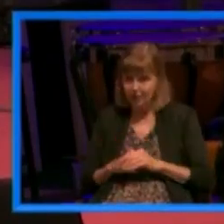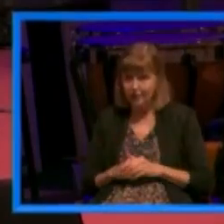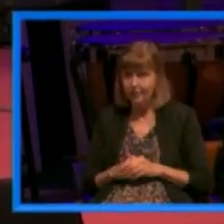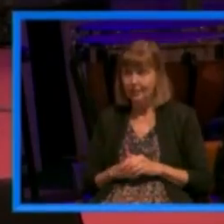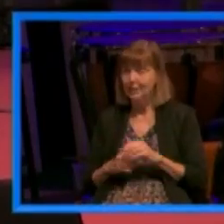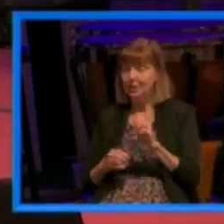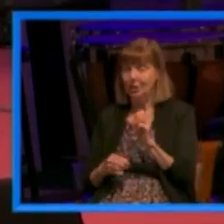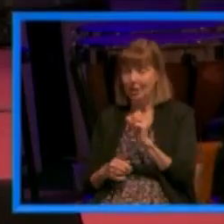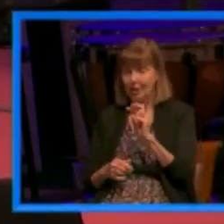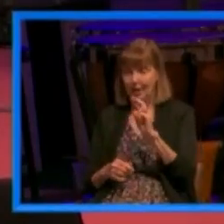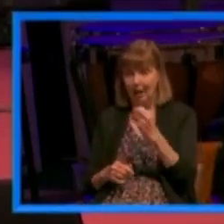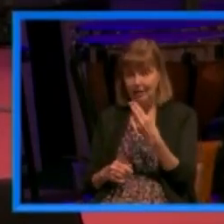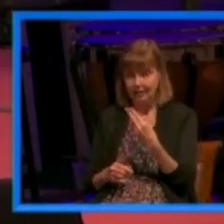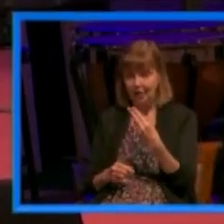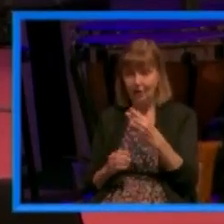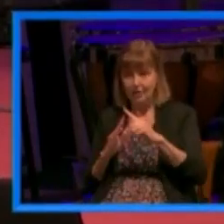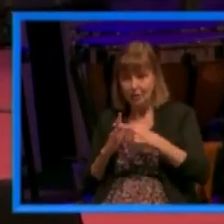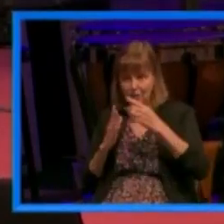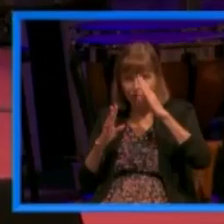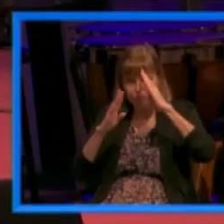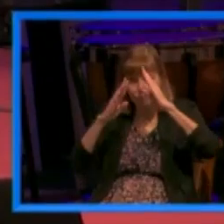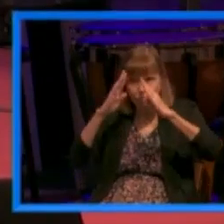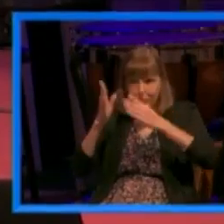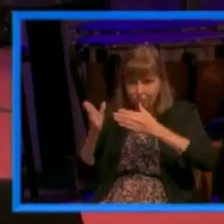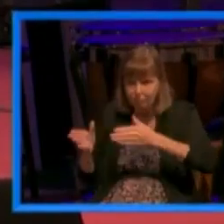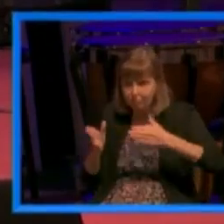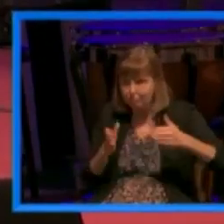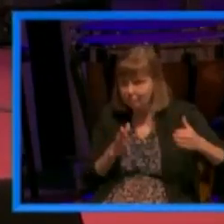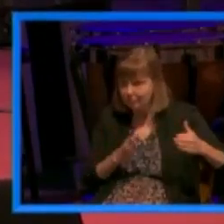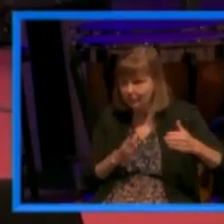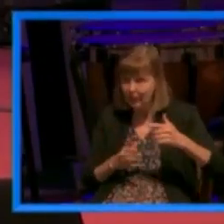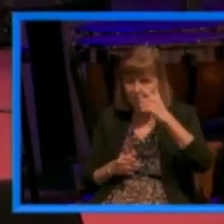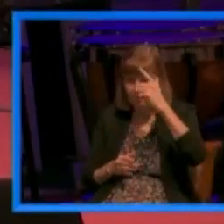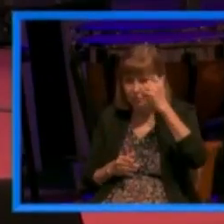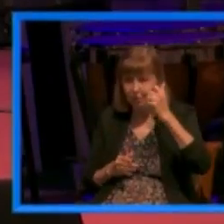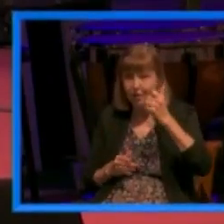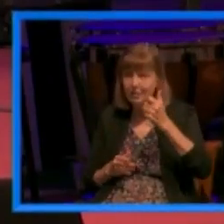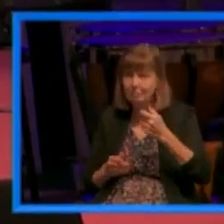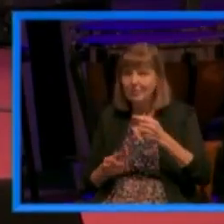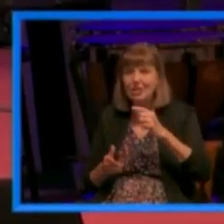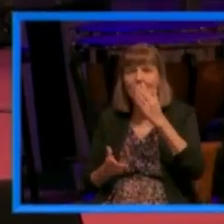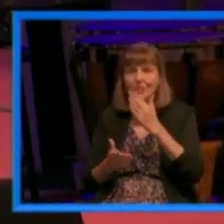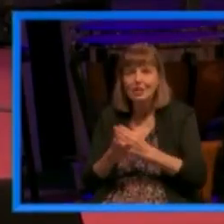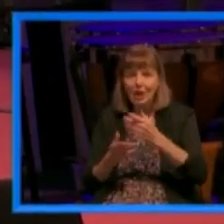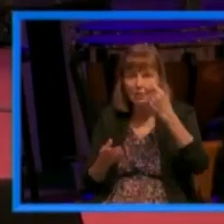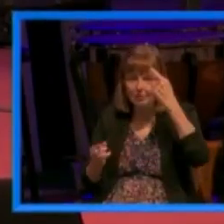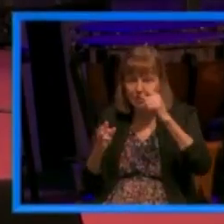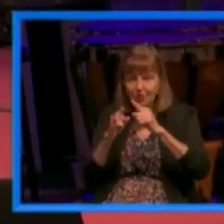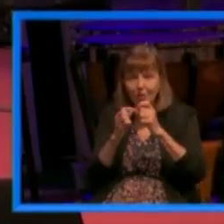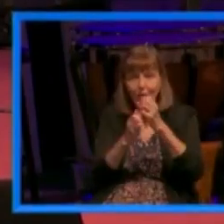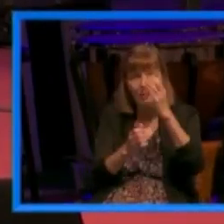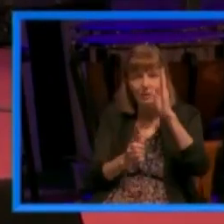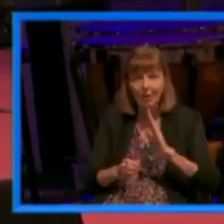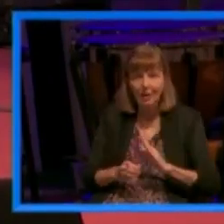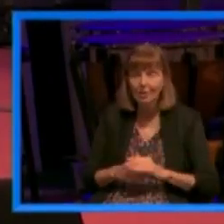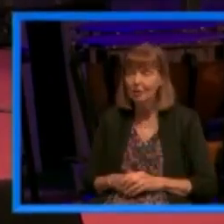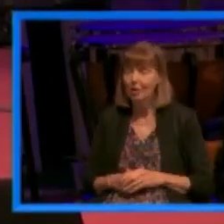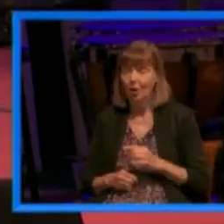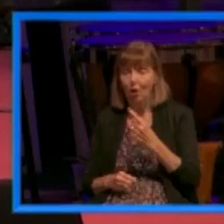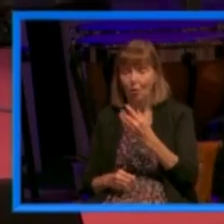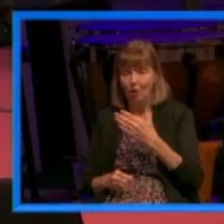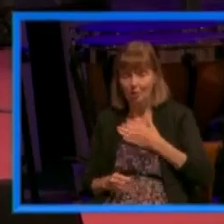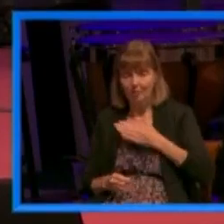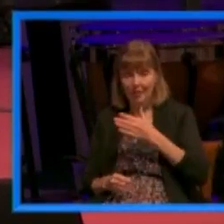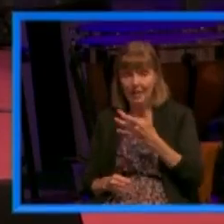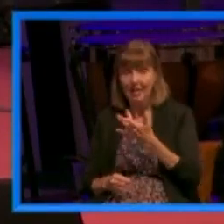scheme because she stopped agreeing with God on what is sin. One of my favorite things to think about is simply this. When you come to the Lord Jesus, you